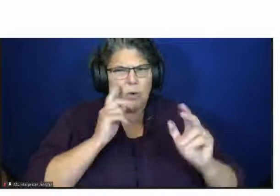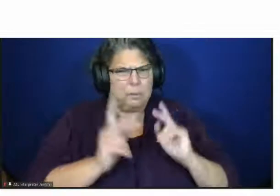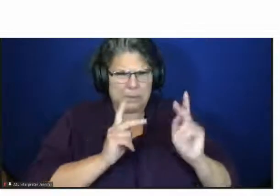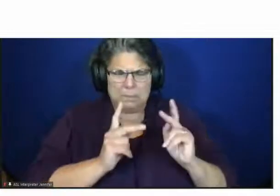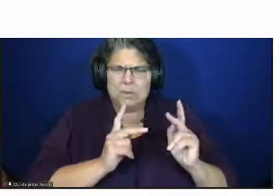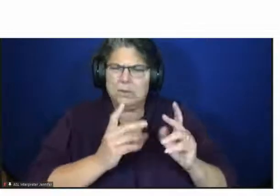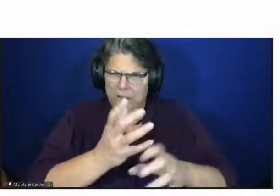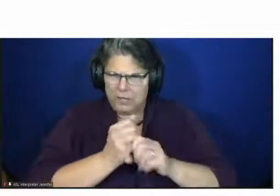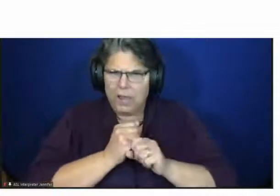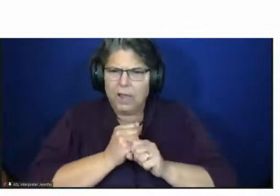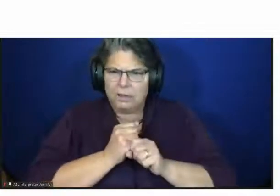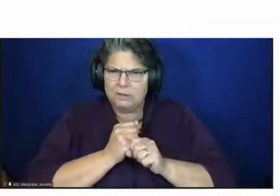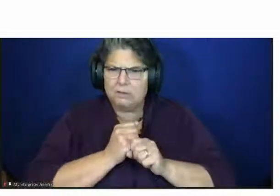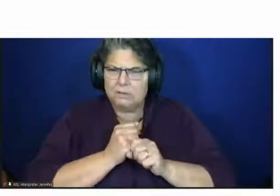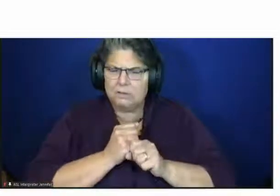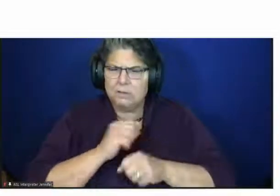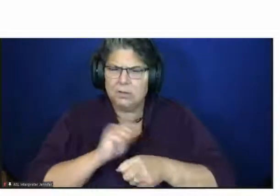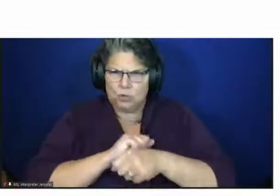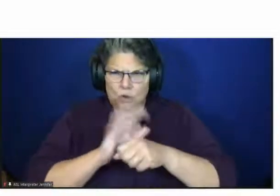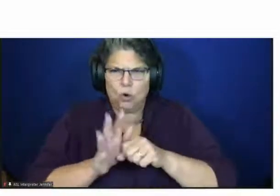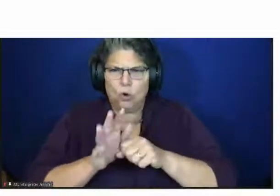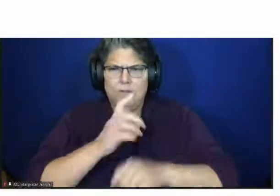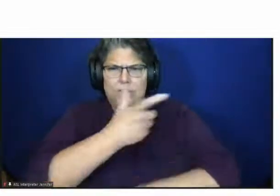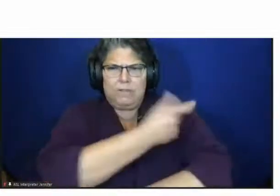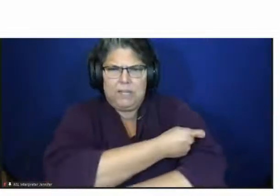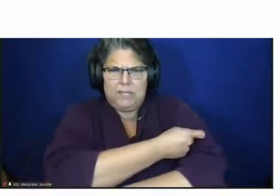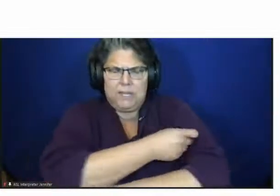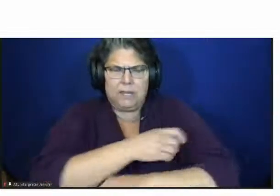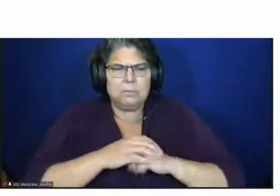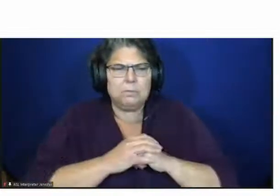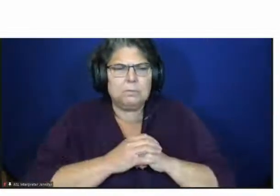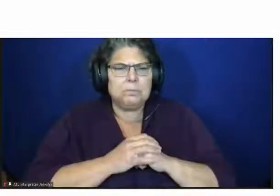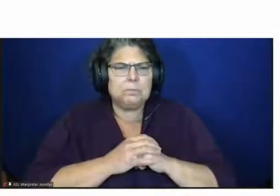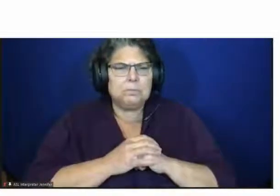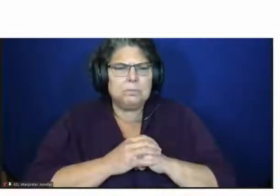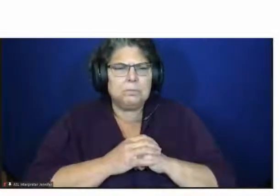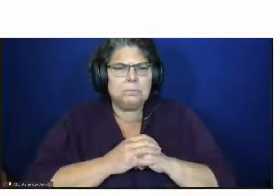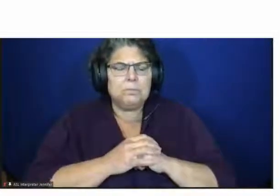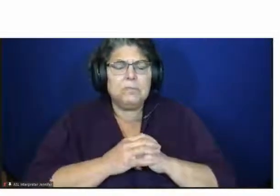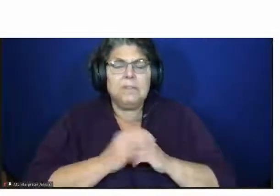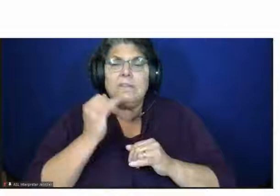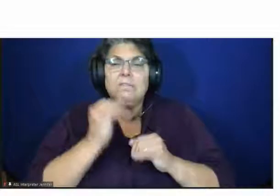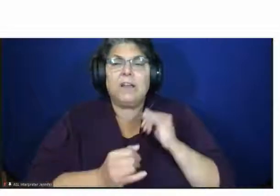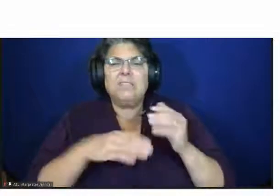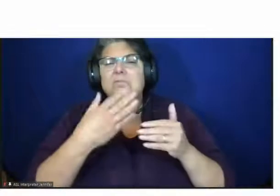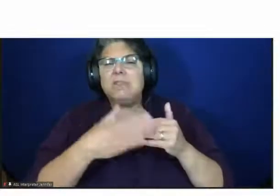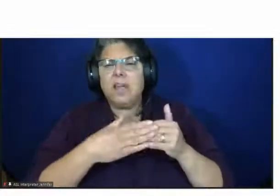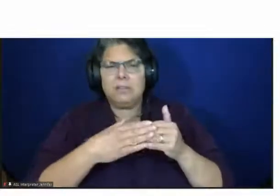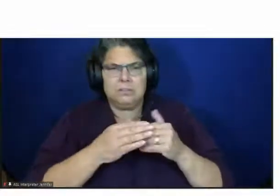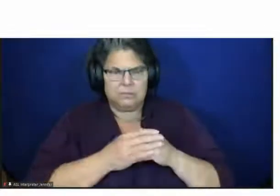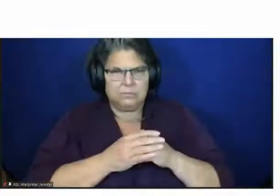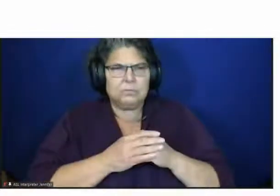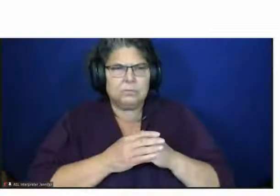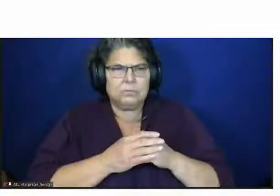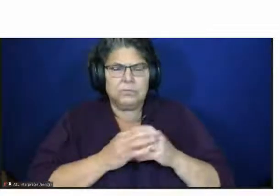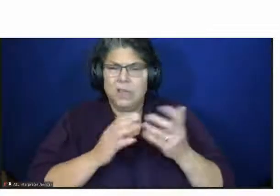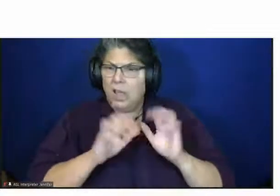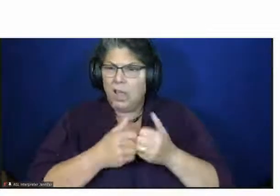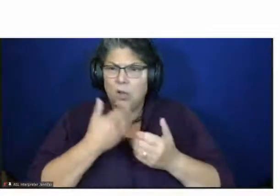received the COVID vaccine. So, and then finally, if we go to the next slide, we talked about